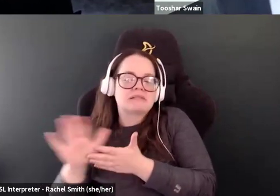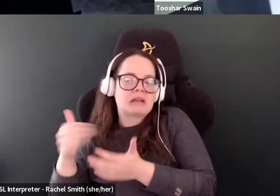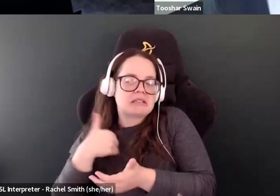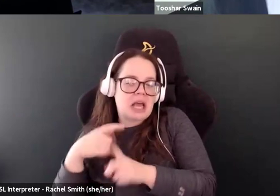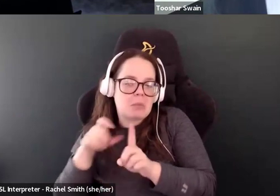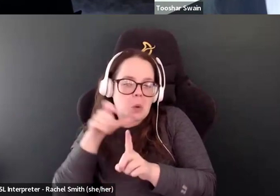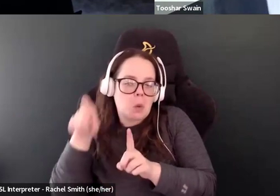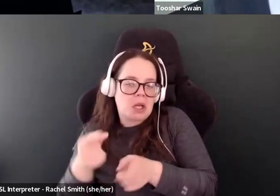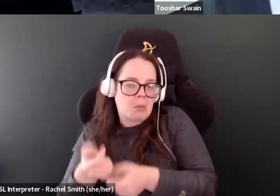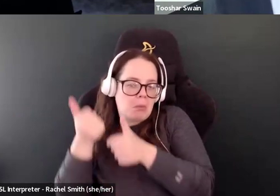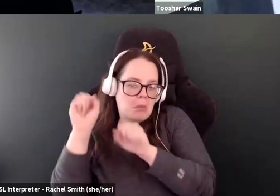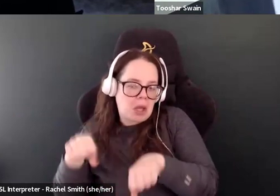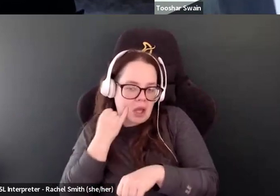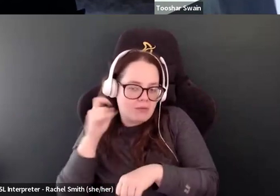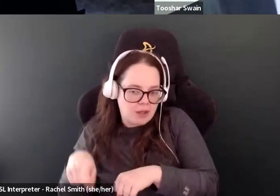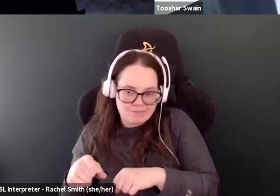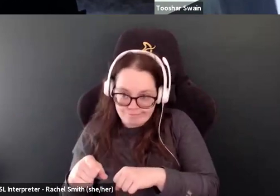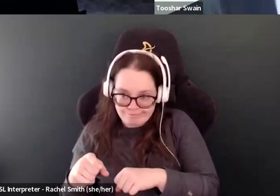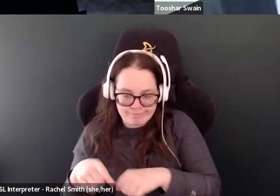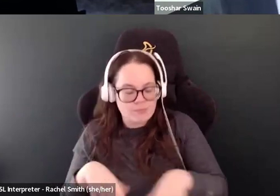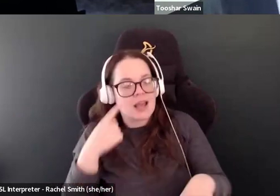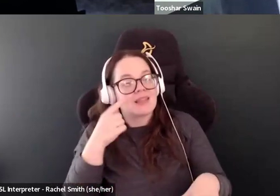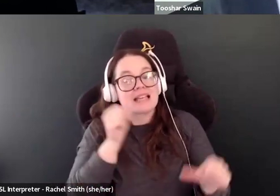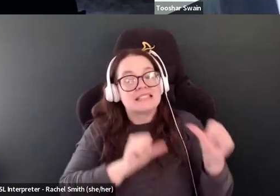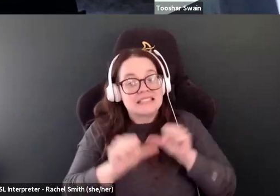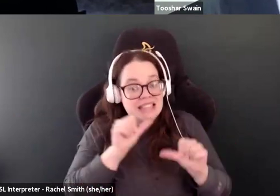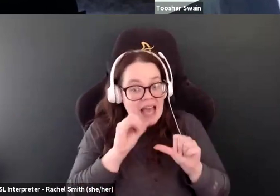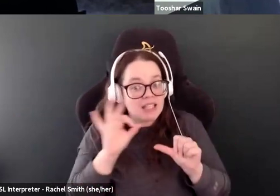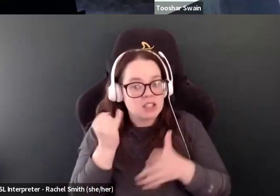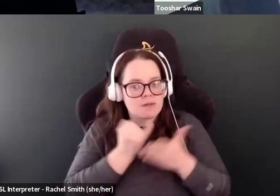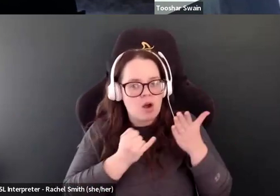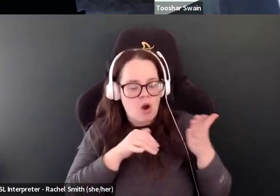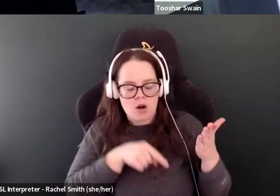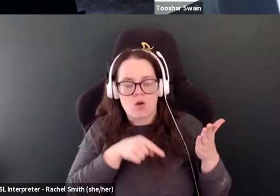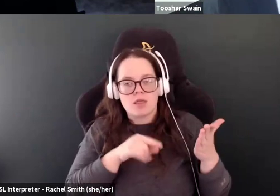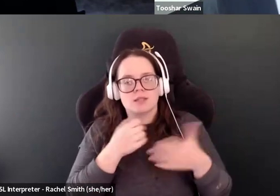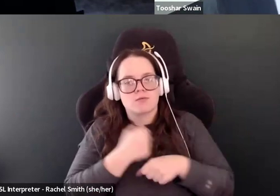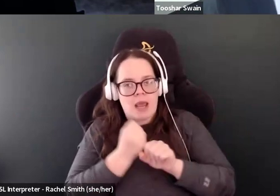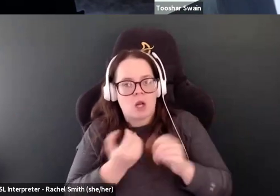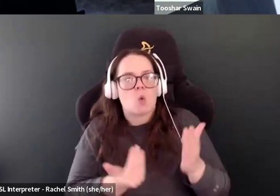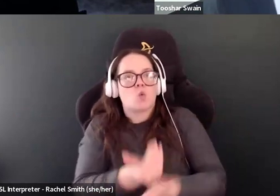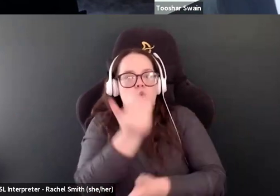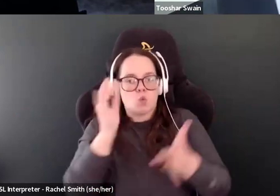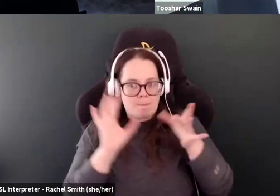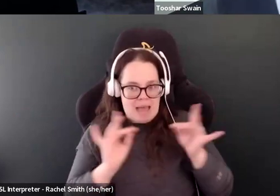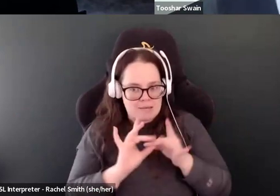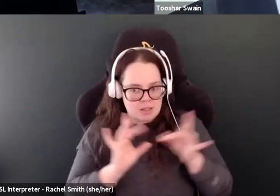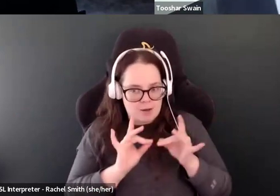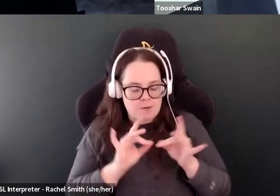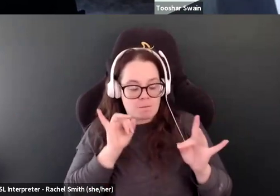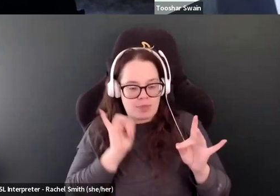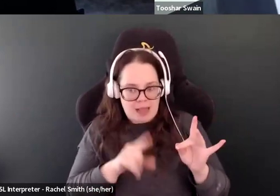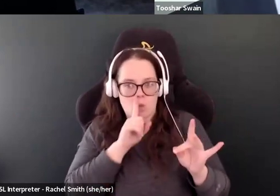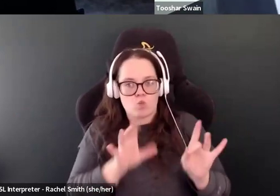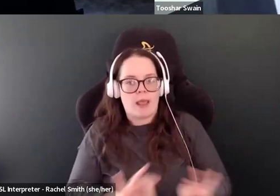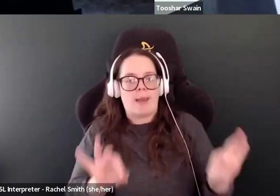the science of the arts is really creating a new message. And that's really important, that we're starting to be able to